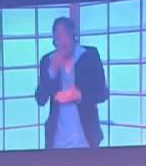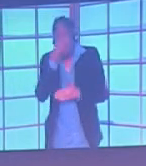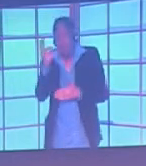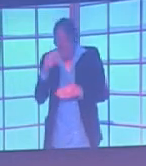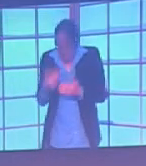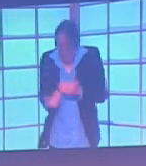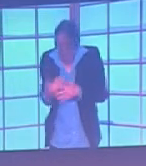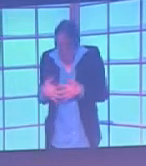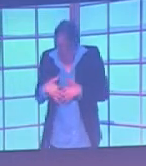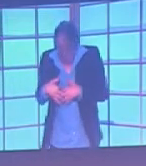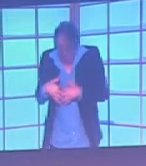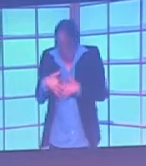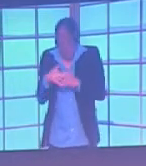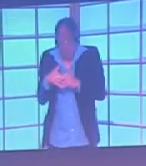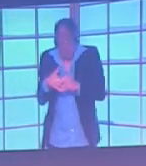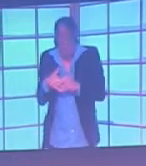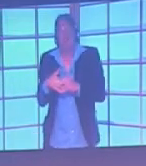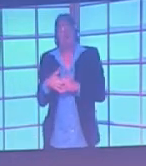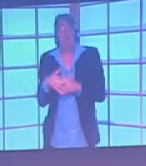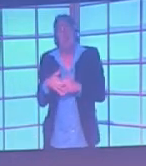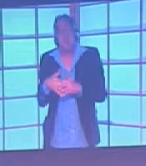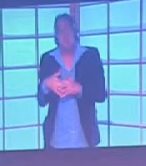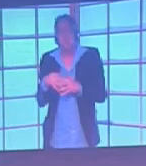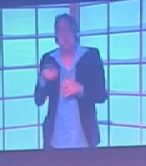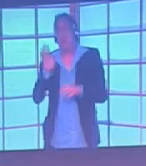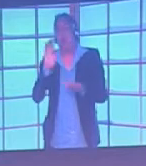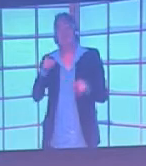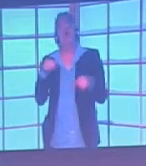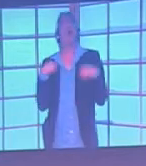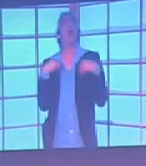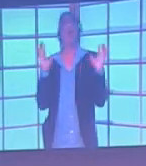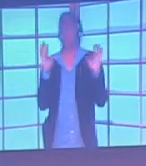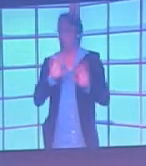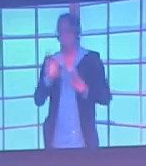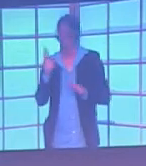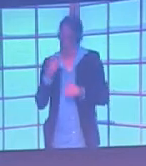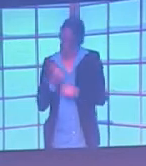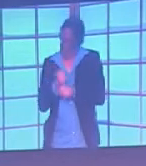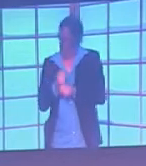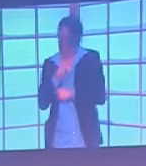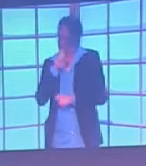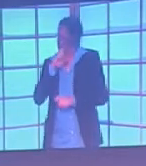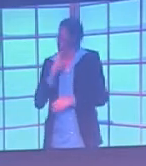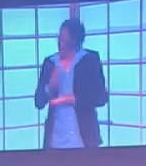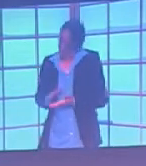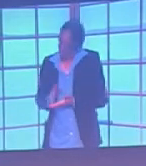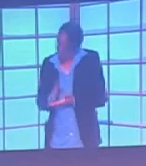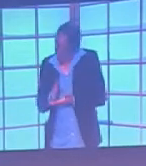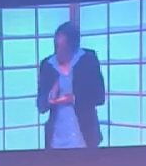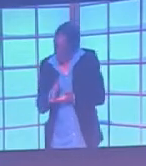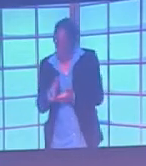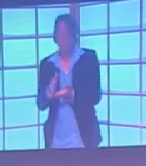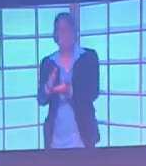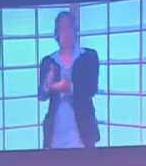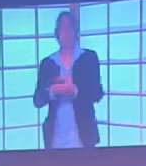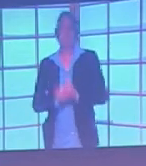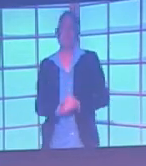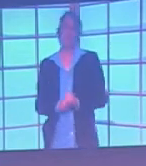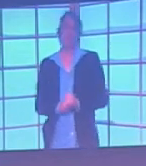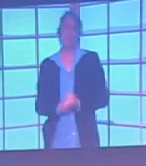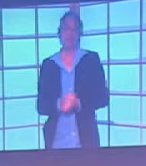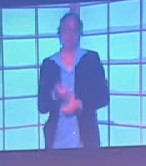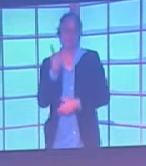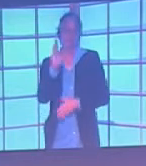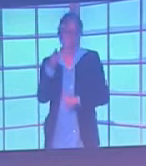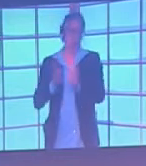a point, we'll have a conversation and say, do you know what, you were right. But you just got to stick with it. You've got to stick with it, and it'll come good. And we're